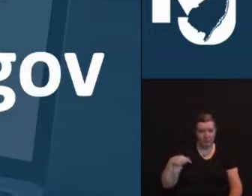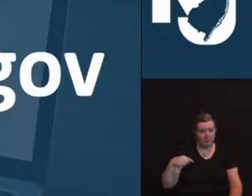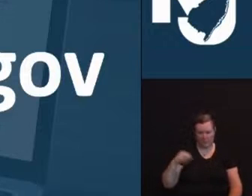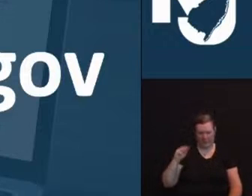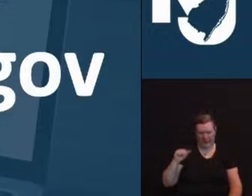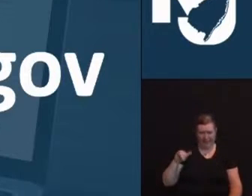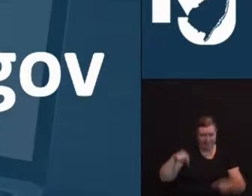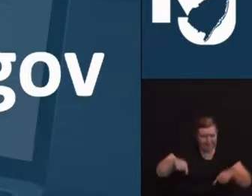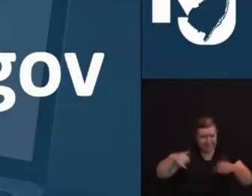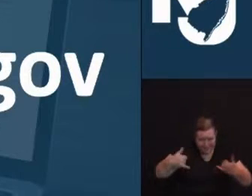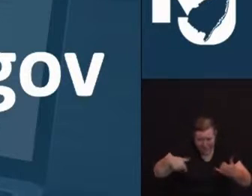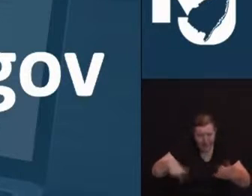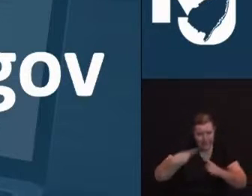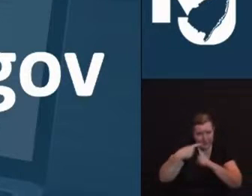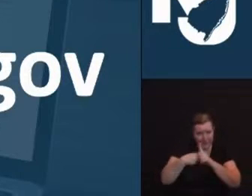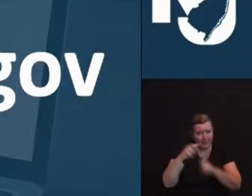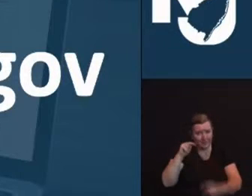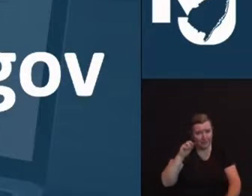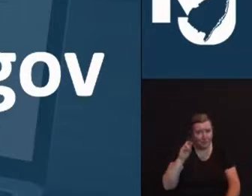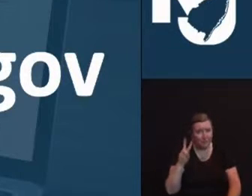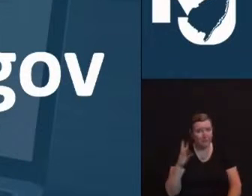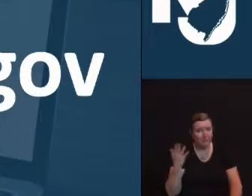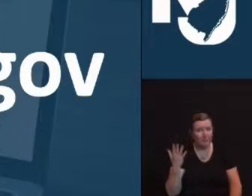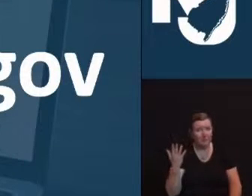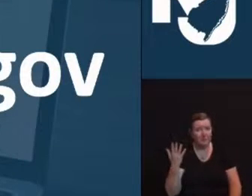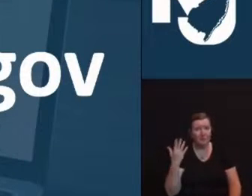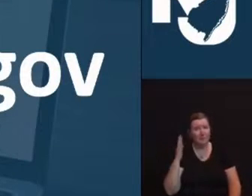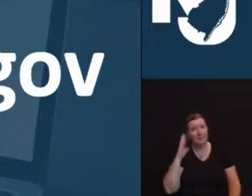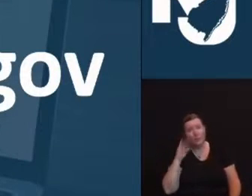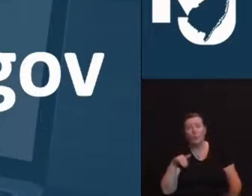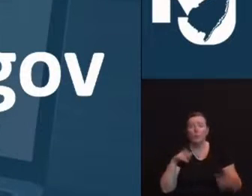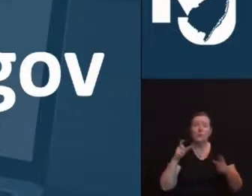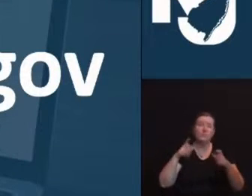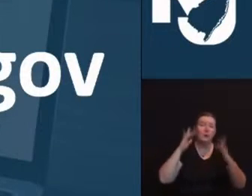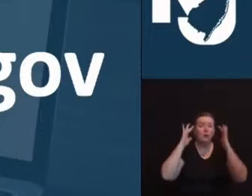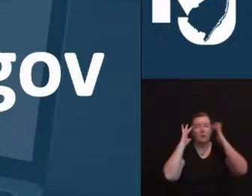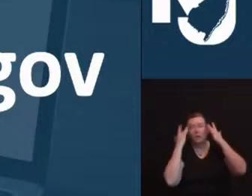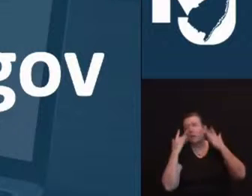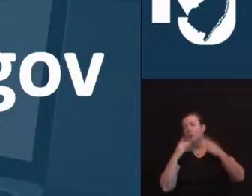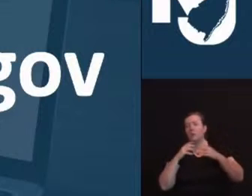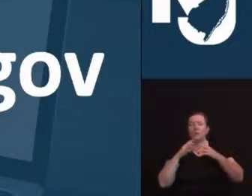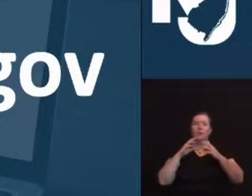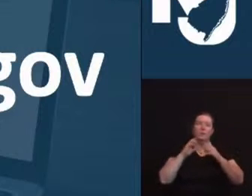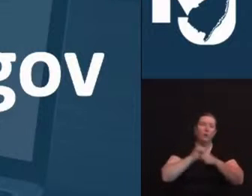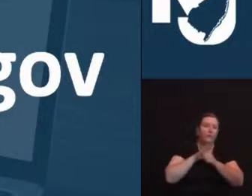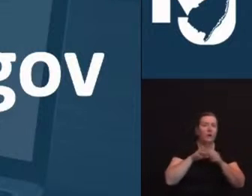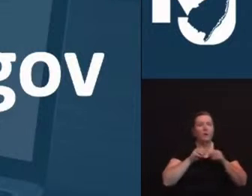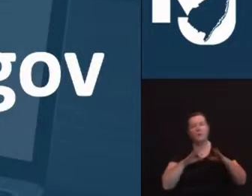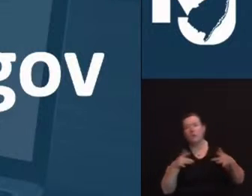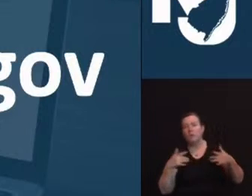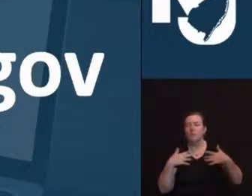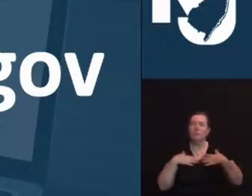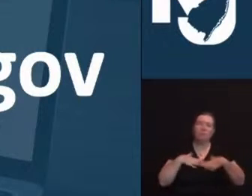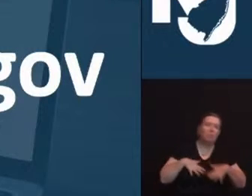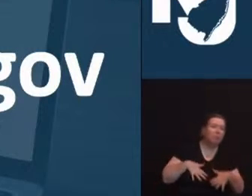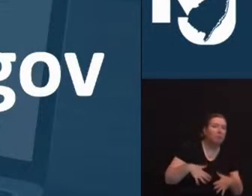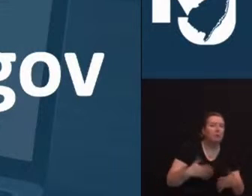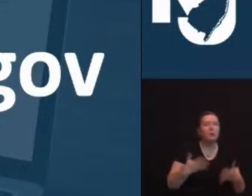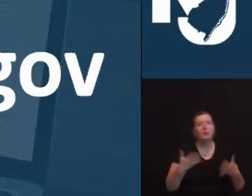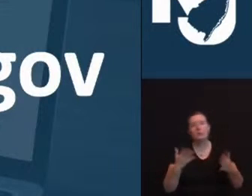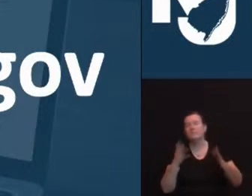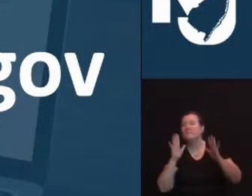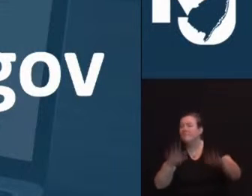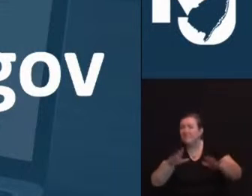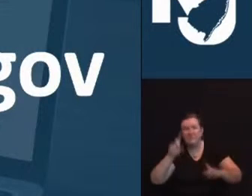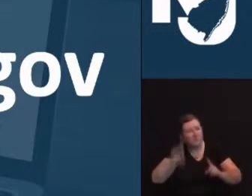are grappling with pandemic fatigue and when we know people have begun to let their guards down. We have got to get back in